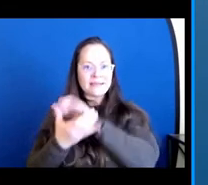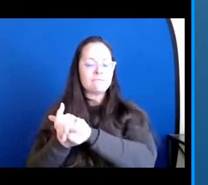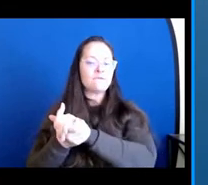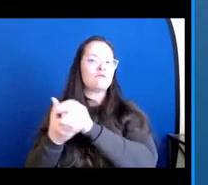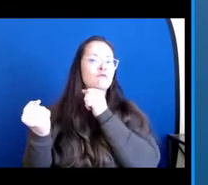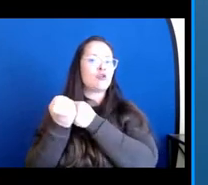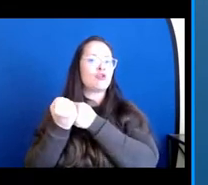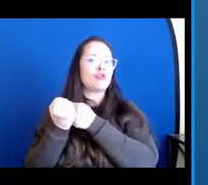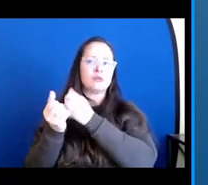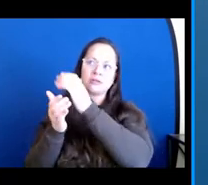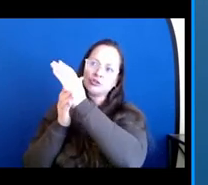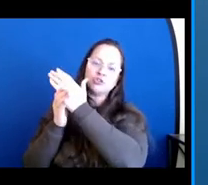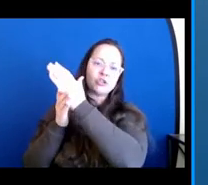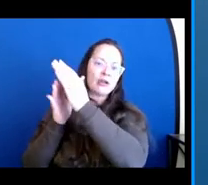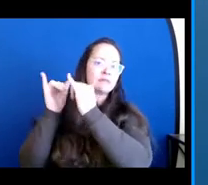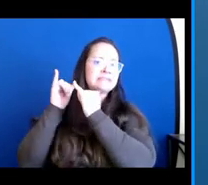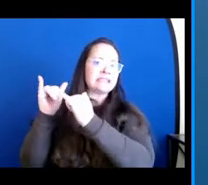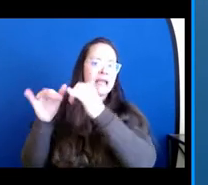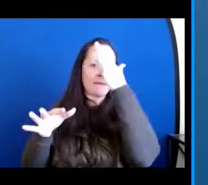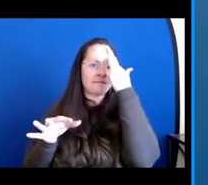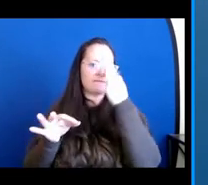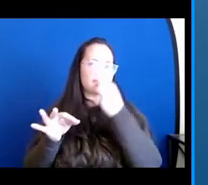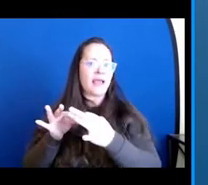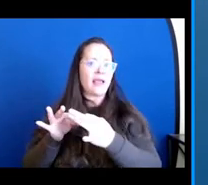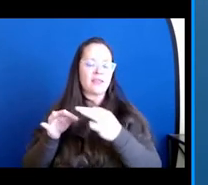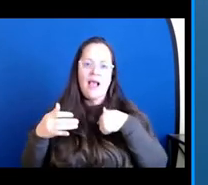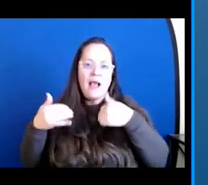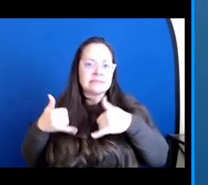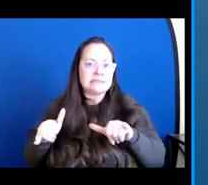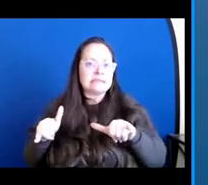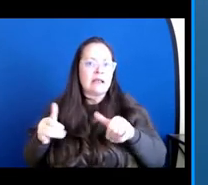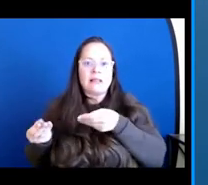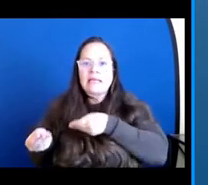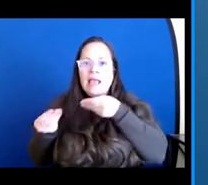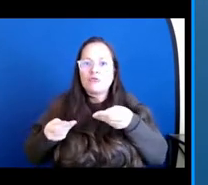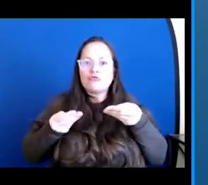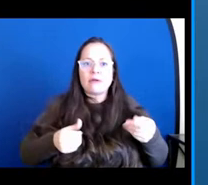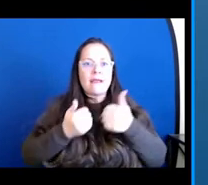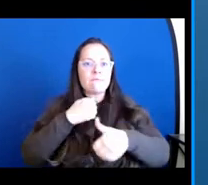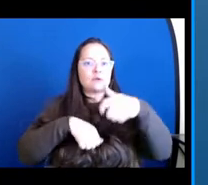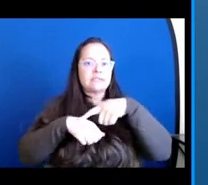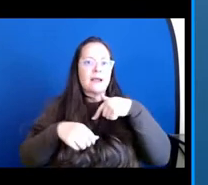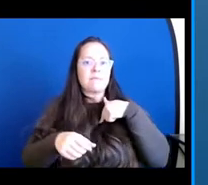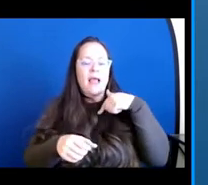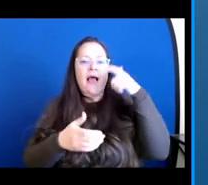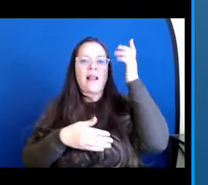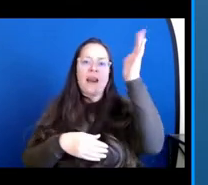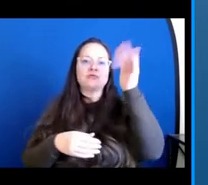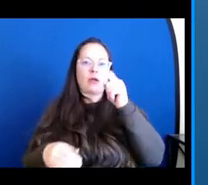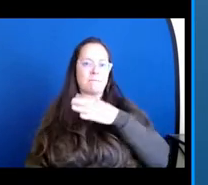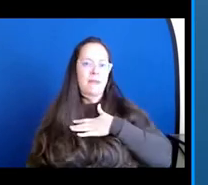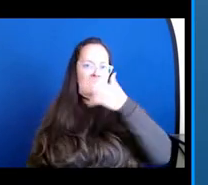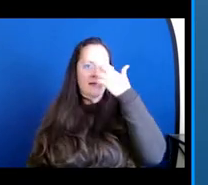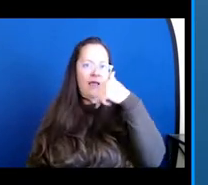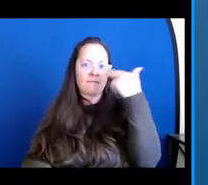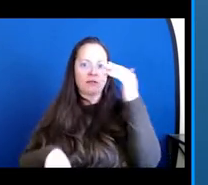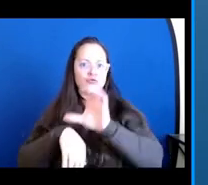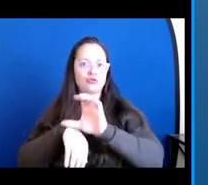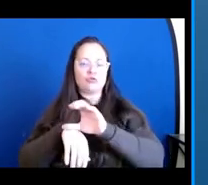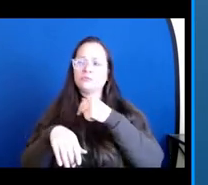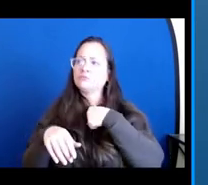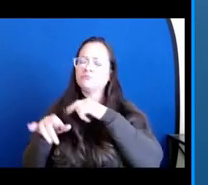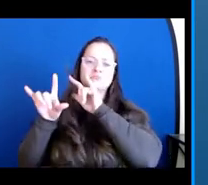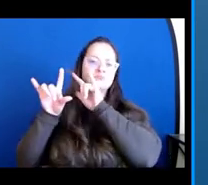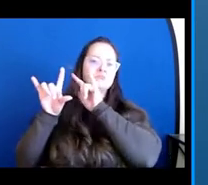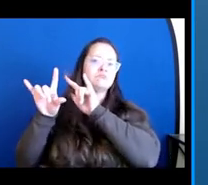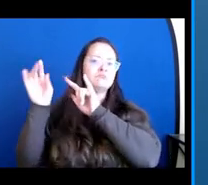in the same faith that I still carry every time I looked her at my Catholic Church and I love him for his letter